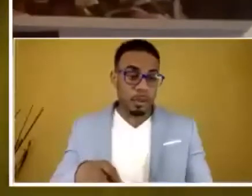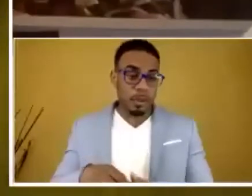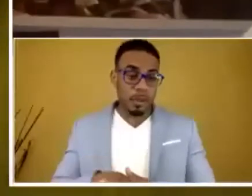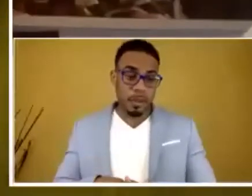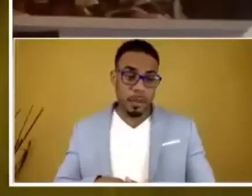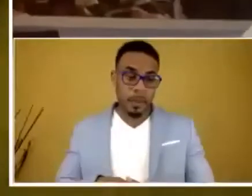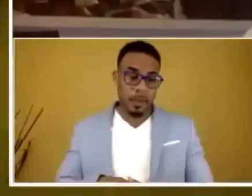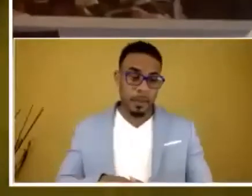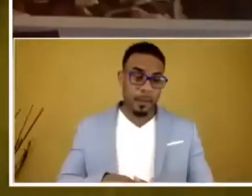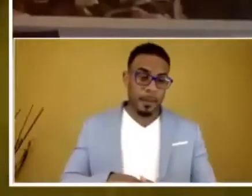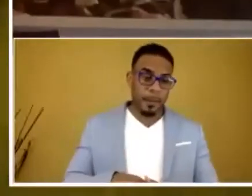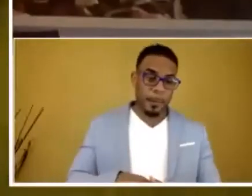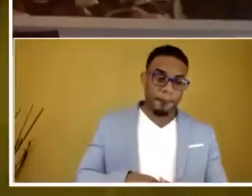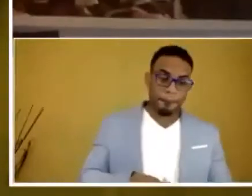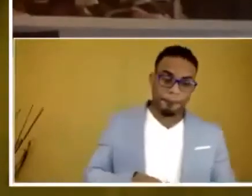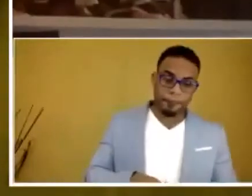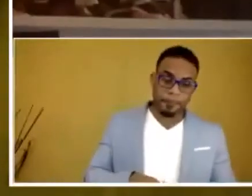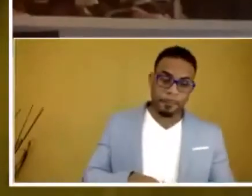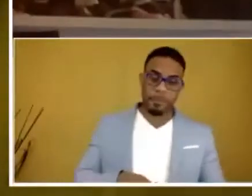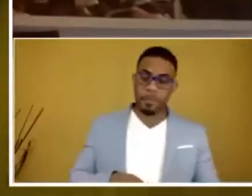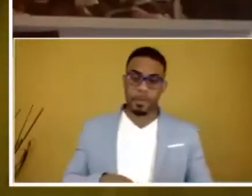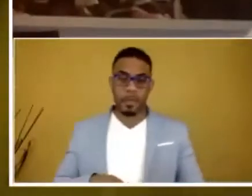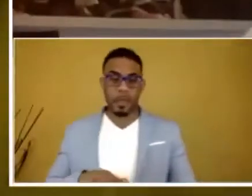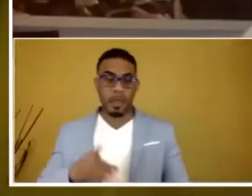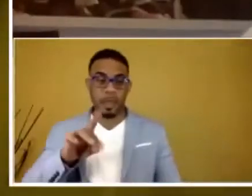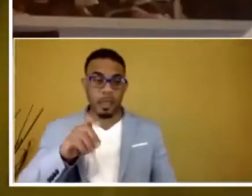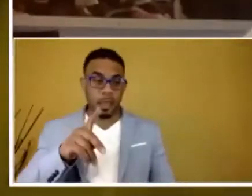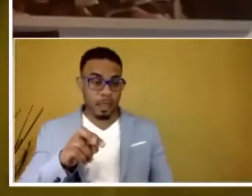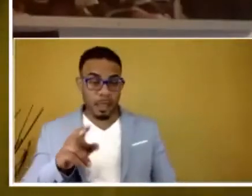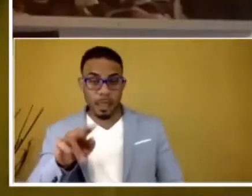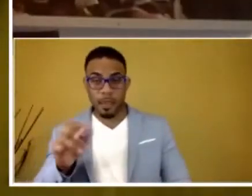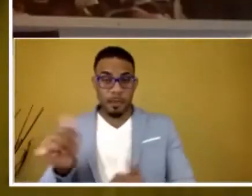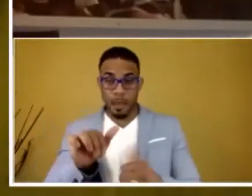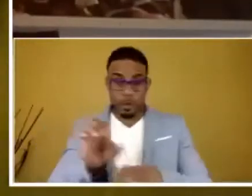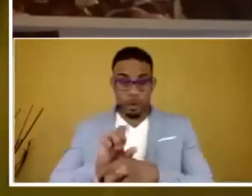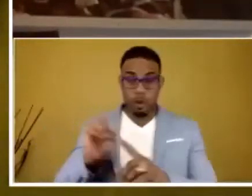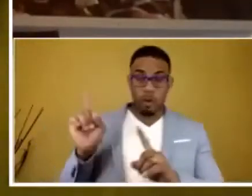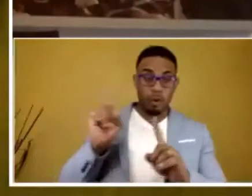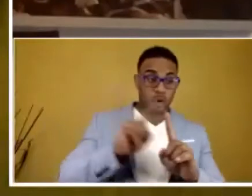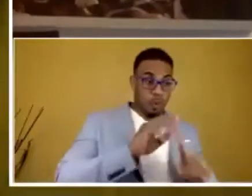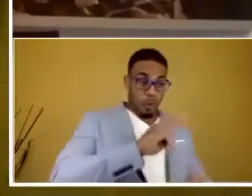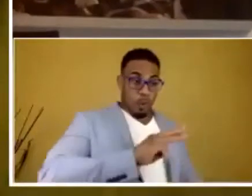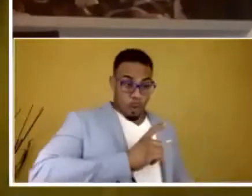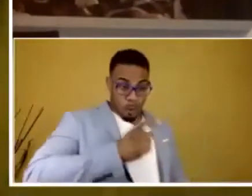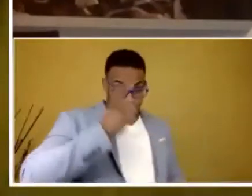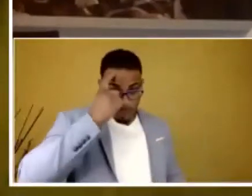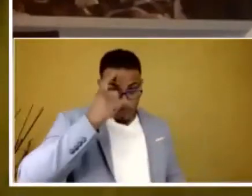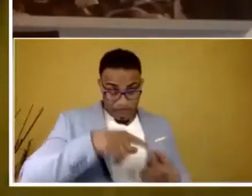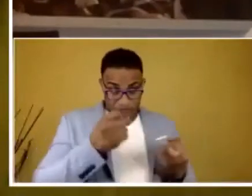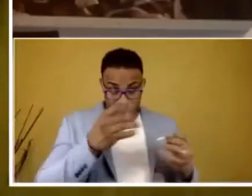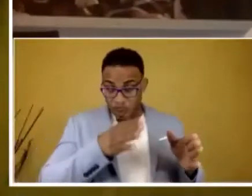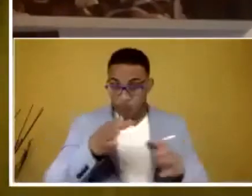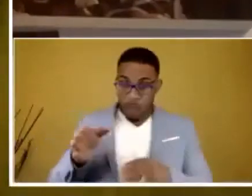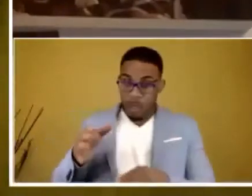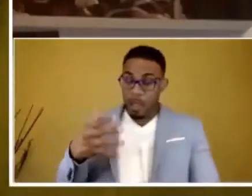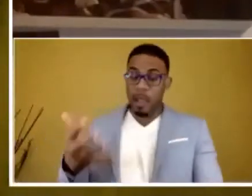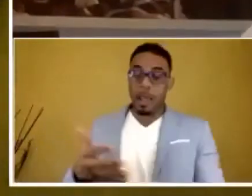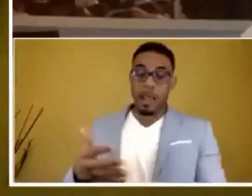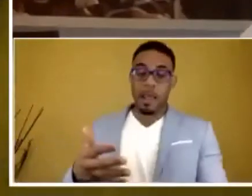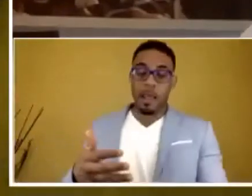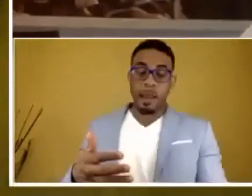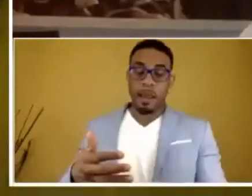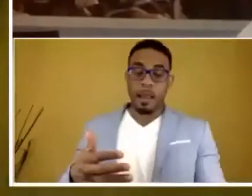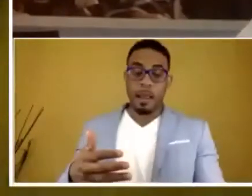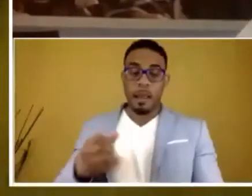from Dexter Avenue Baptist Church to moral conscience in many ways of much of